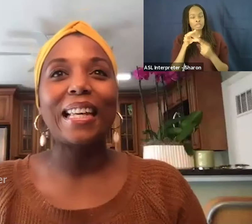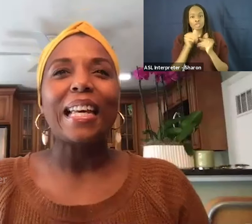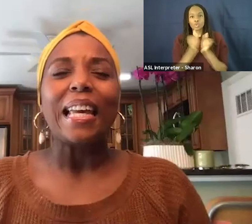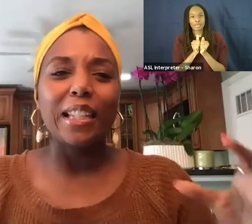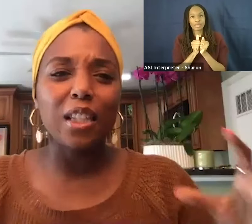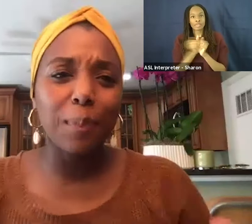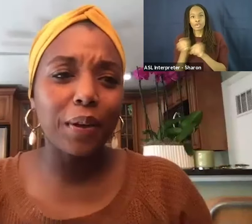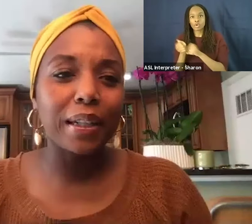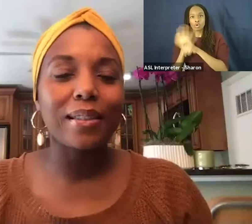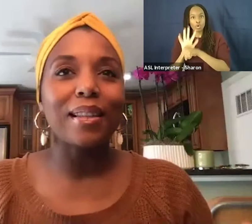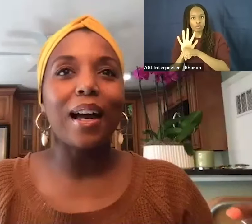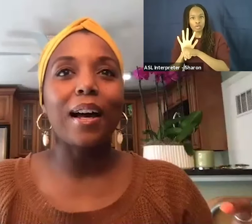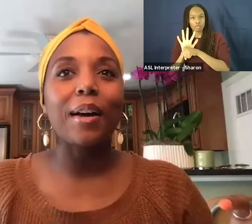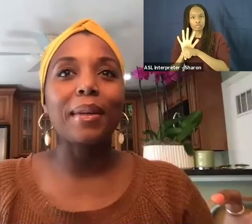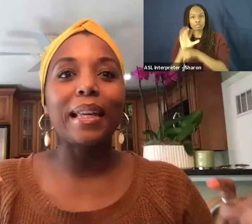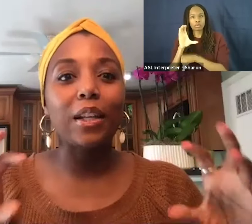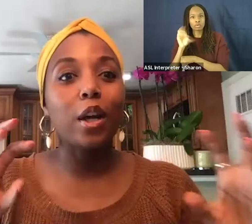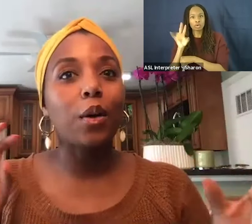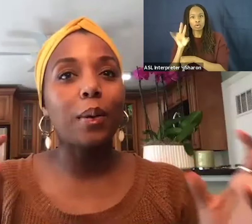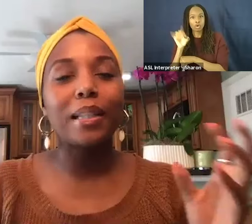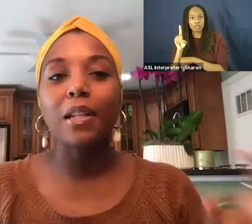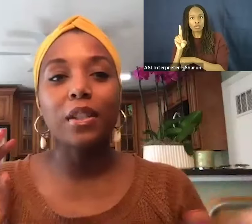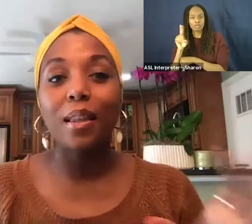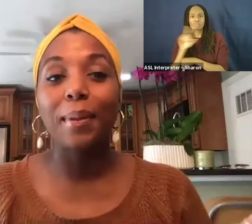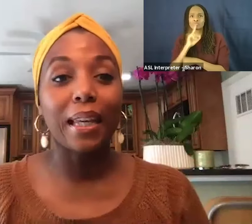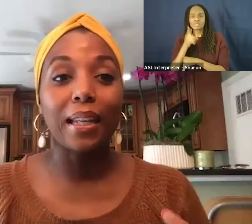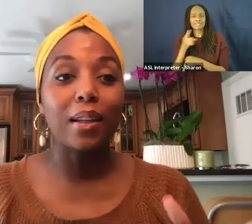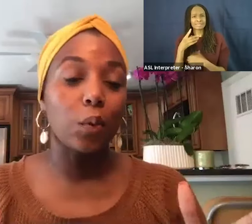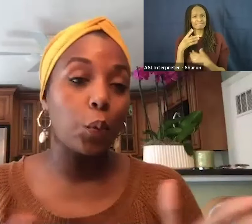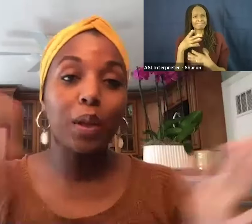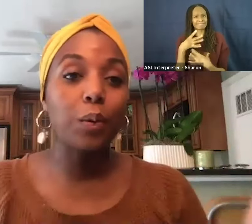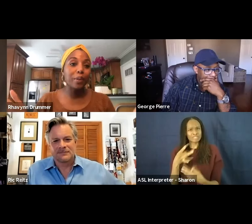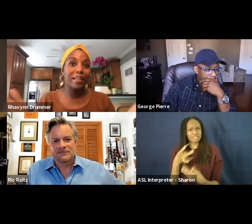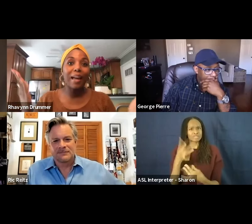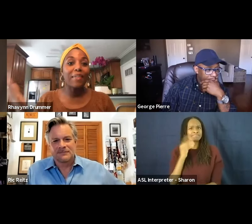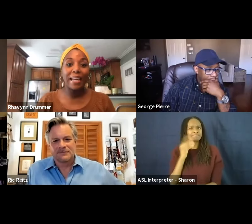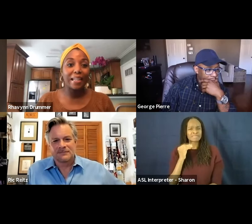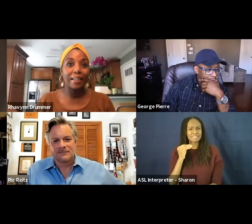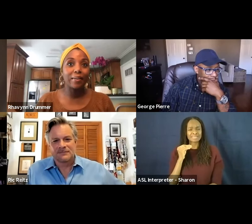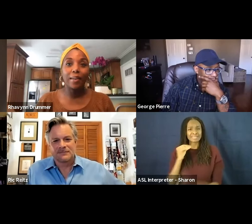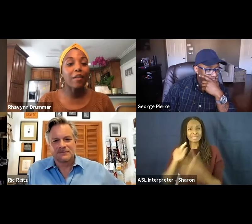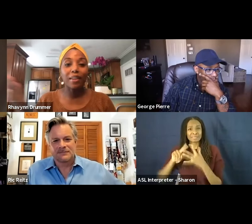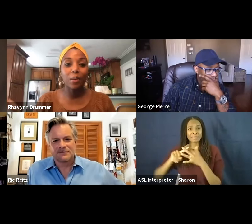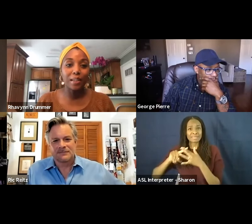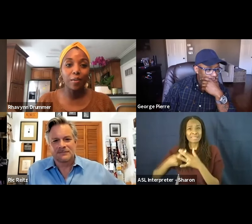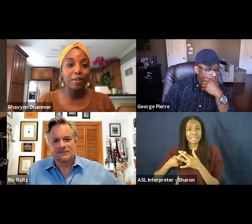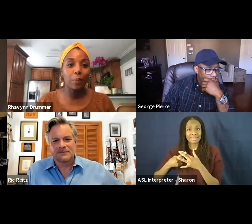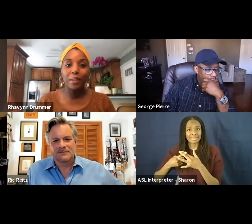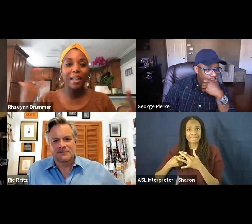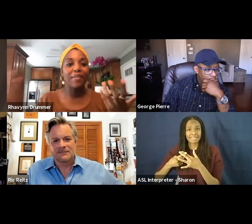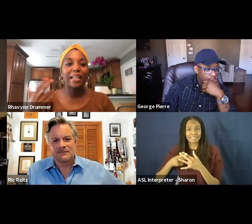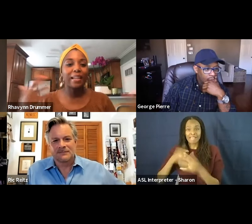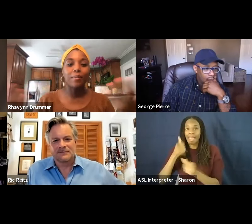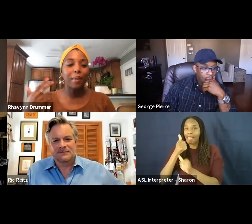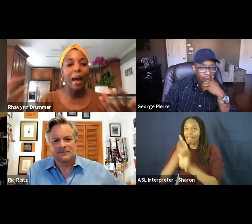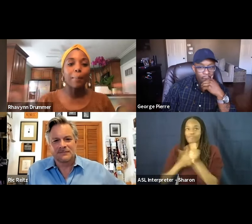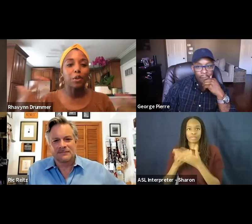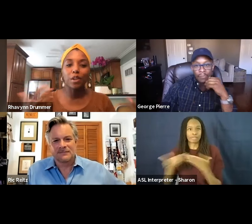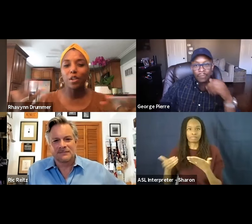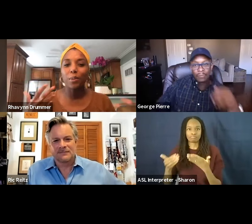interesting experience. You know, especially in the beginning, we didn't have everything was self-tape. We didn't have